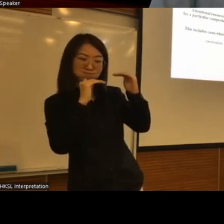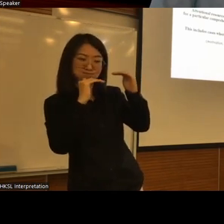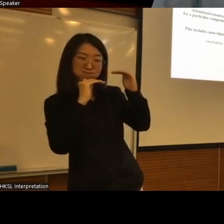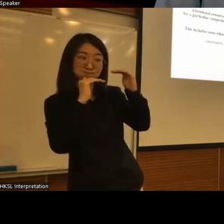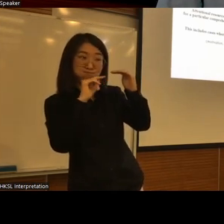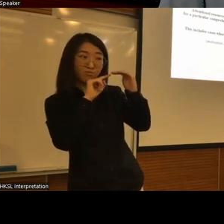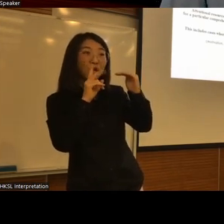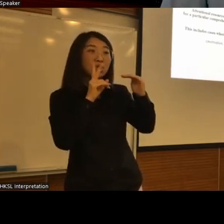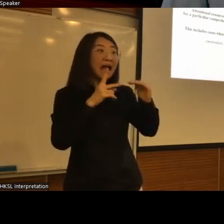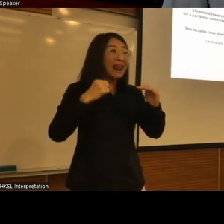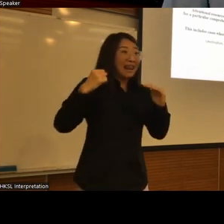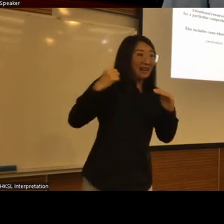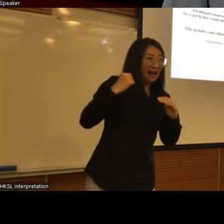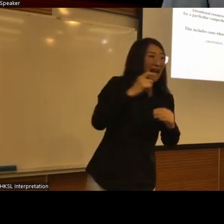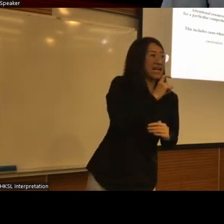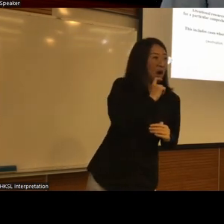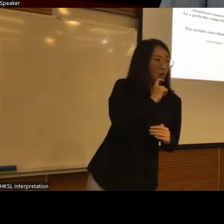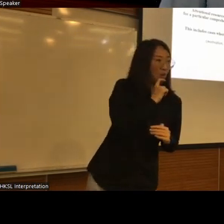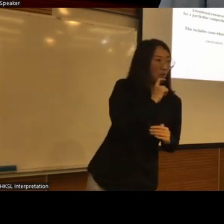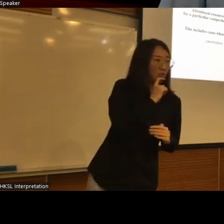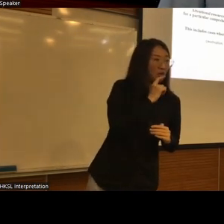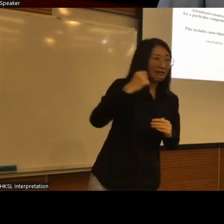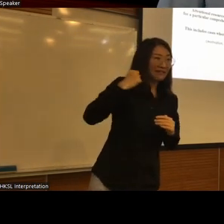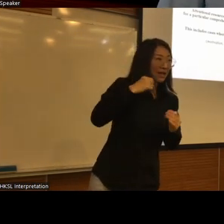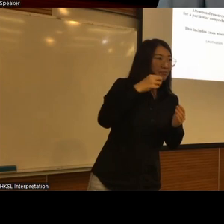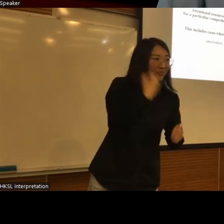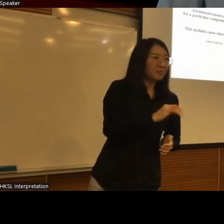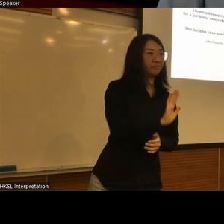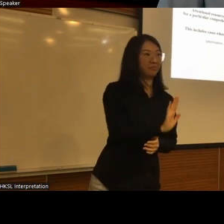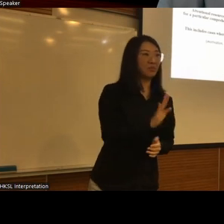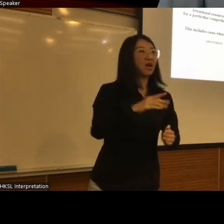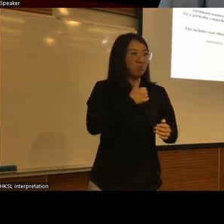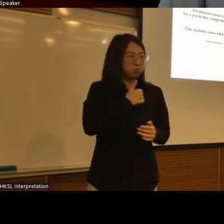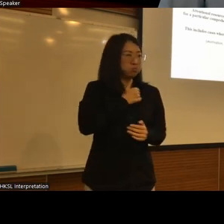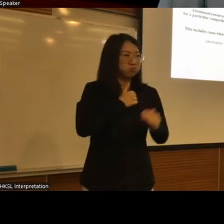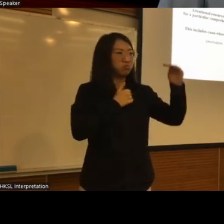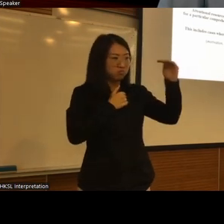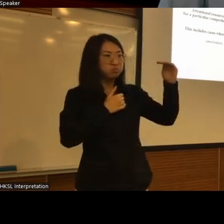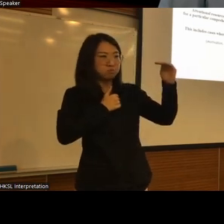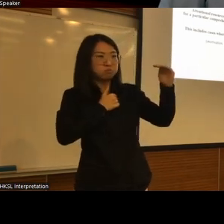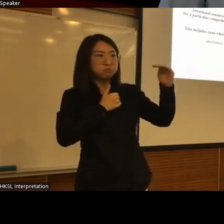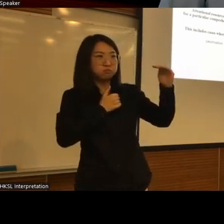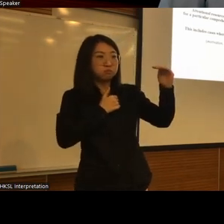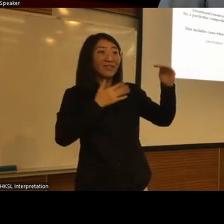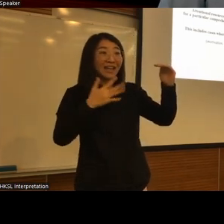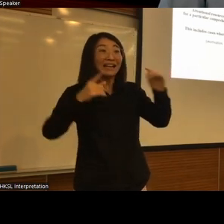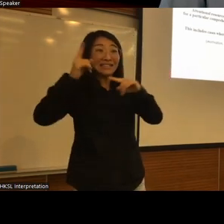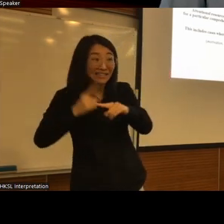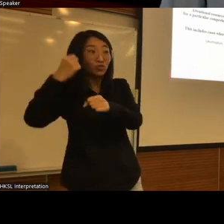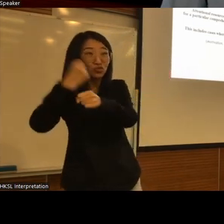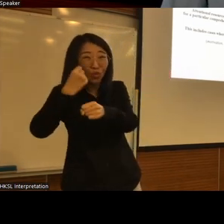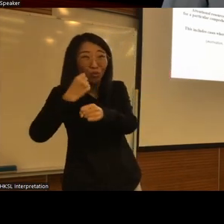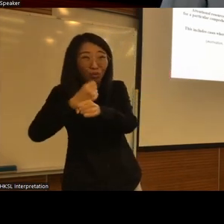are not capable of doing things, but they are capable of doing things at the cost of much, much effort. Now,